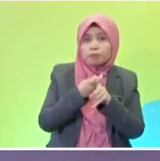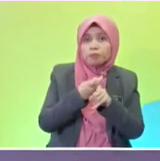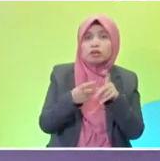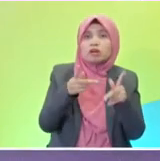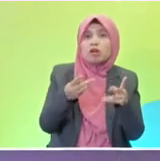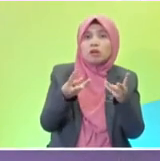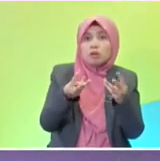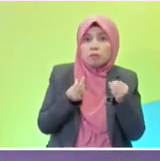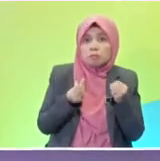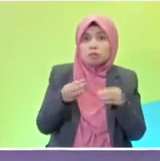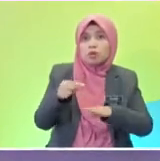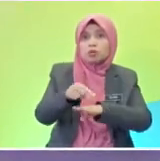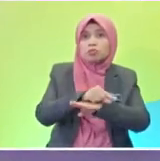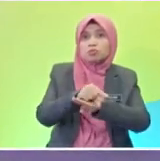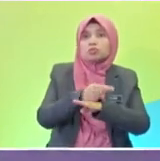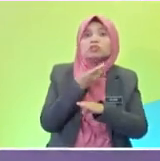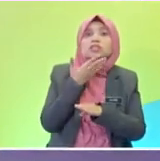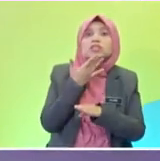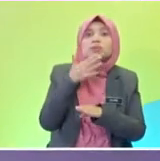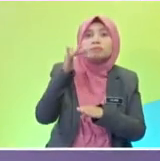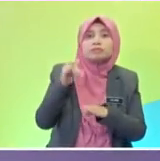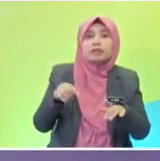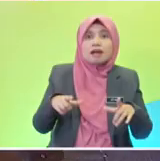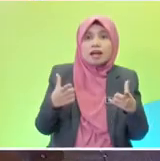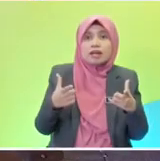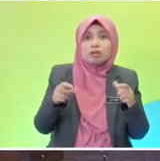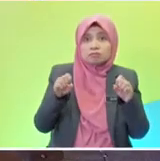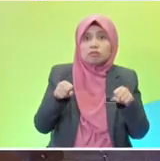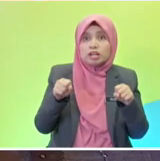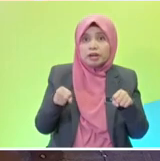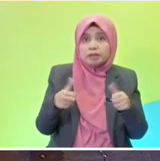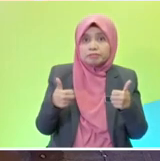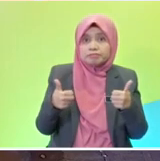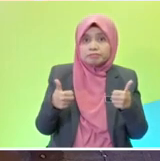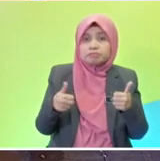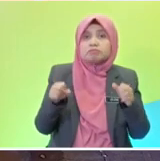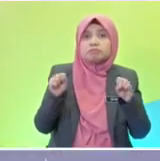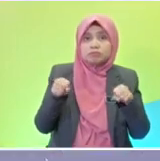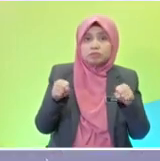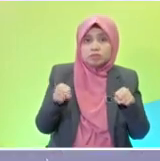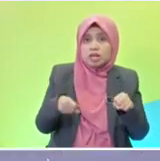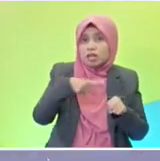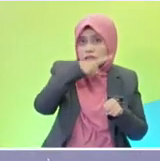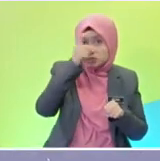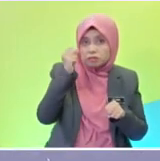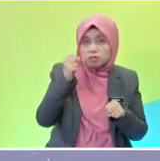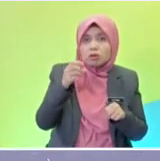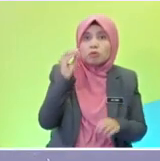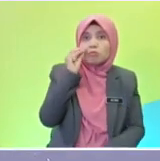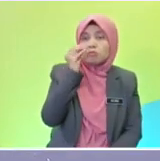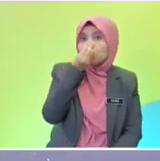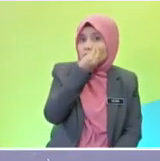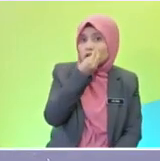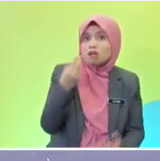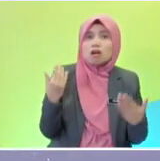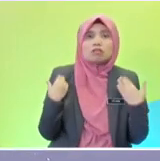colour, You can surely use other colours as well because flowers mm-hmm. come in different